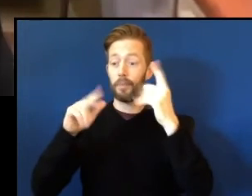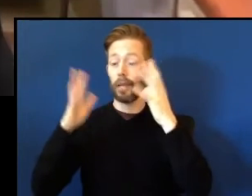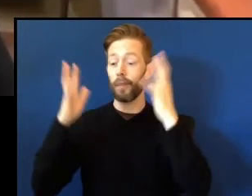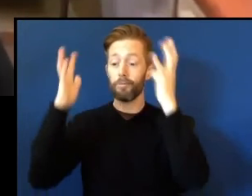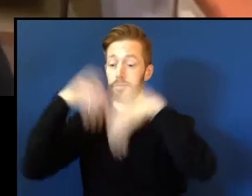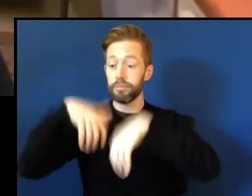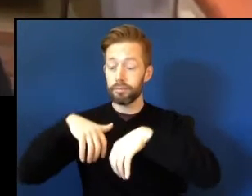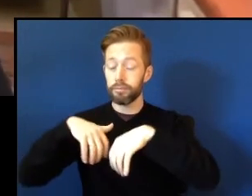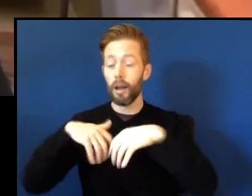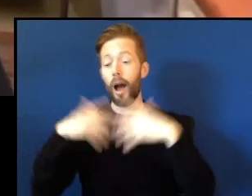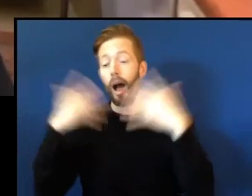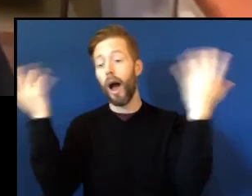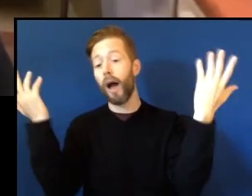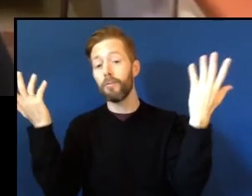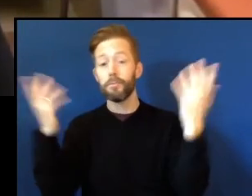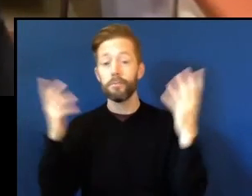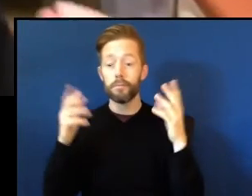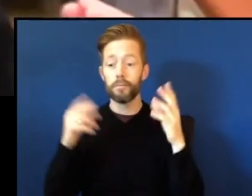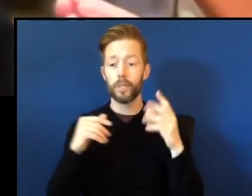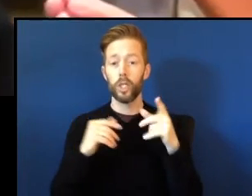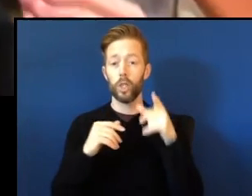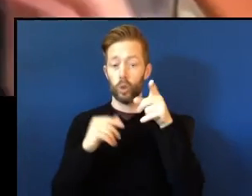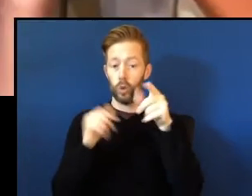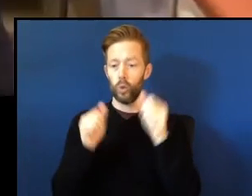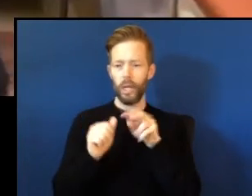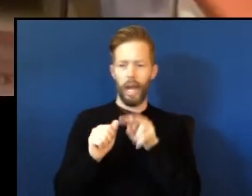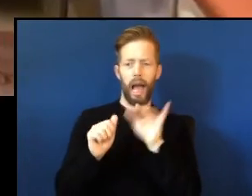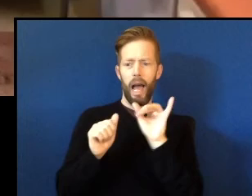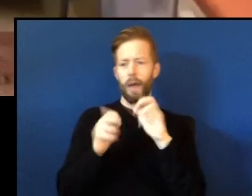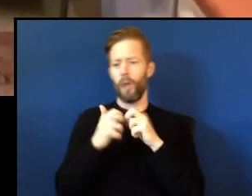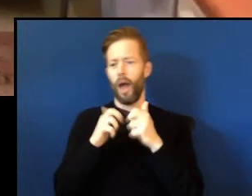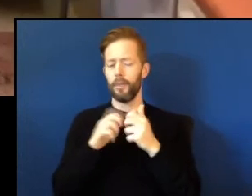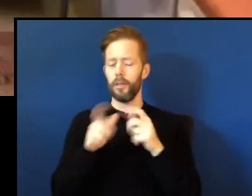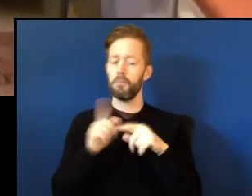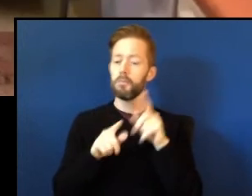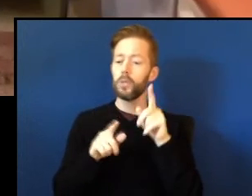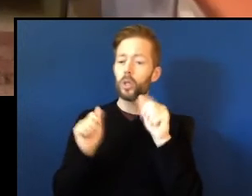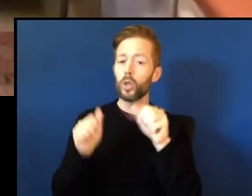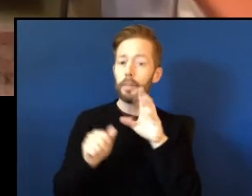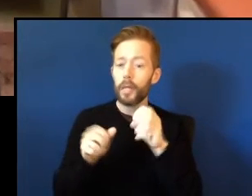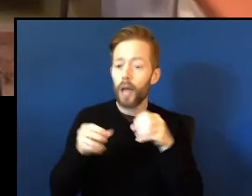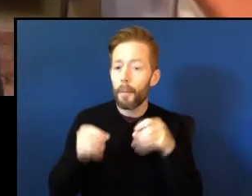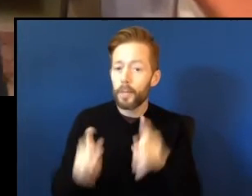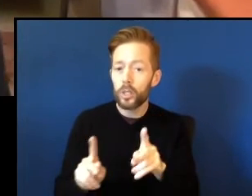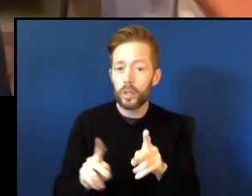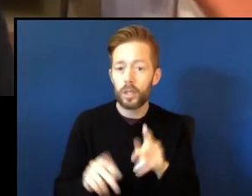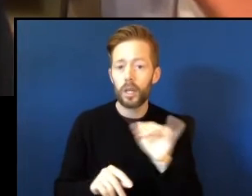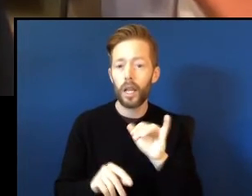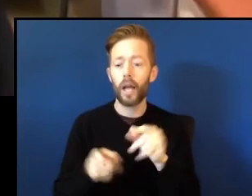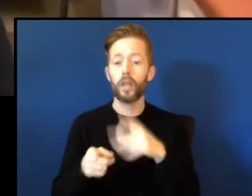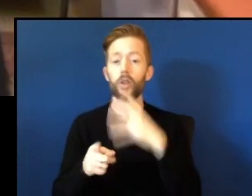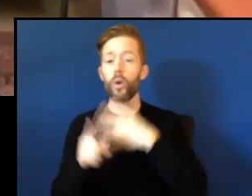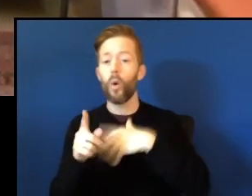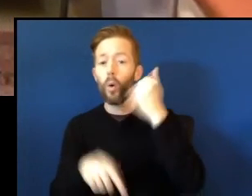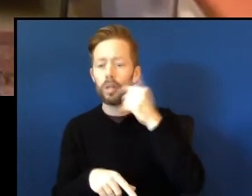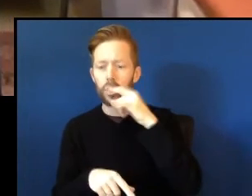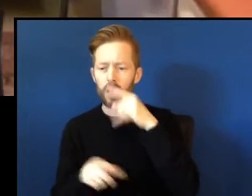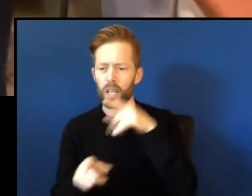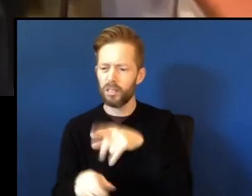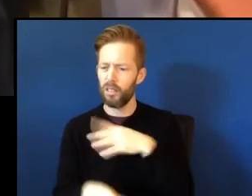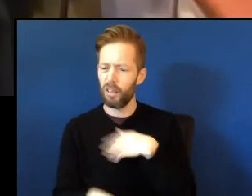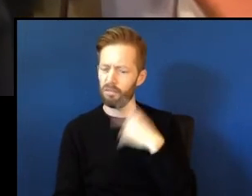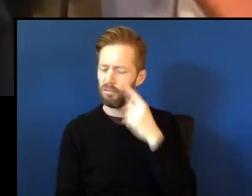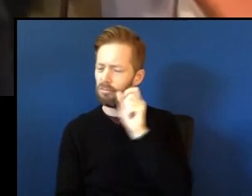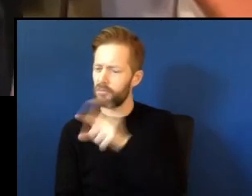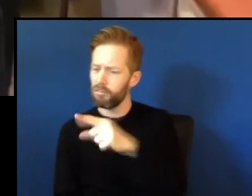So, you could see that as a problem, or it could maybe be an opportunity. I wonder about talking to the older child. I wonder why